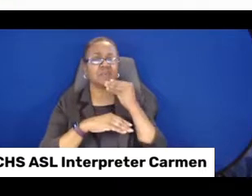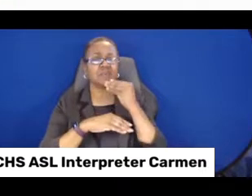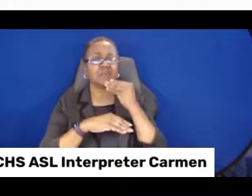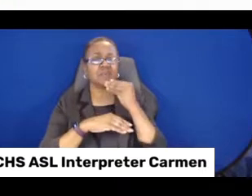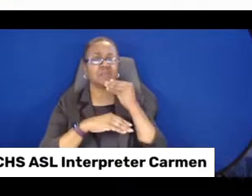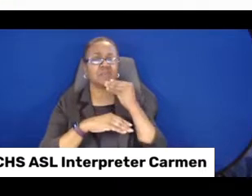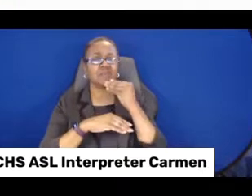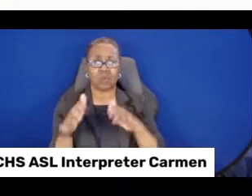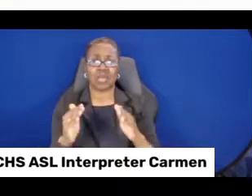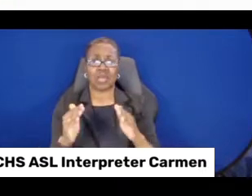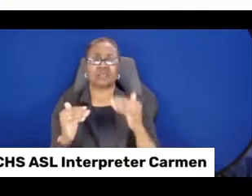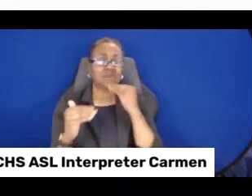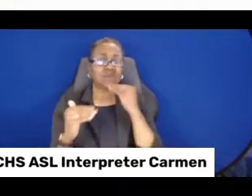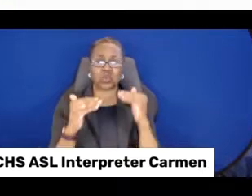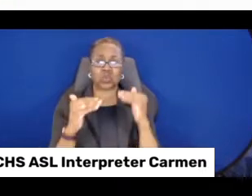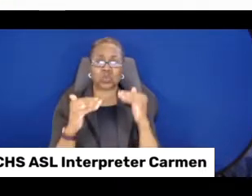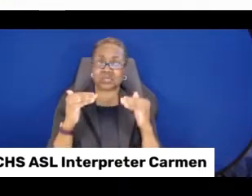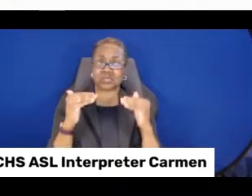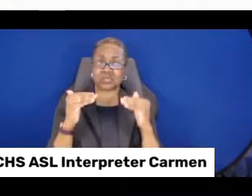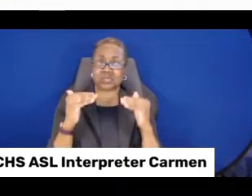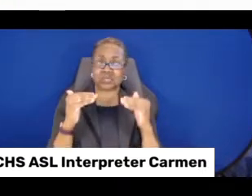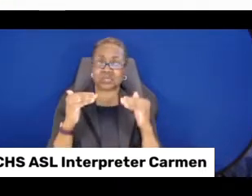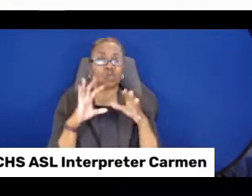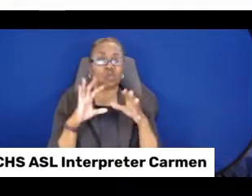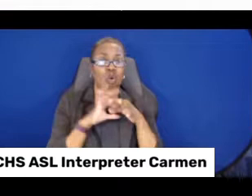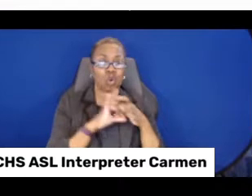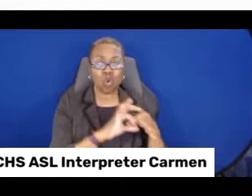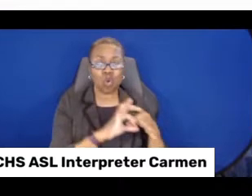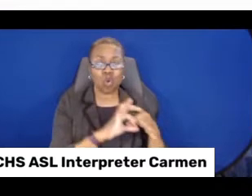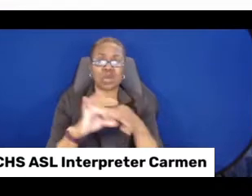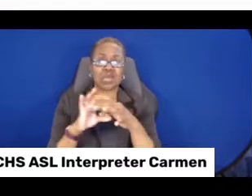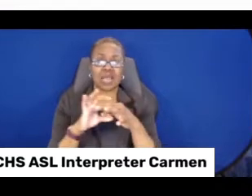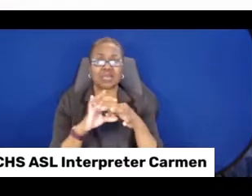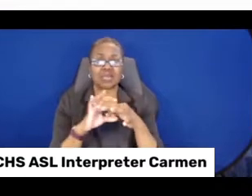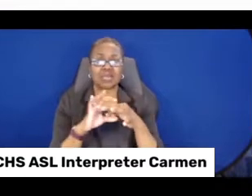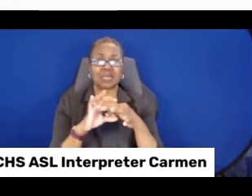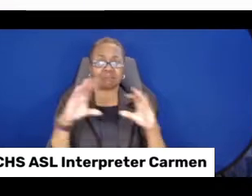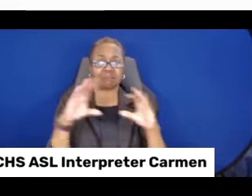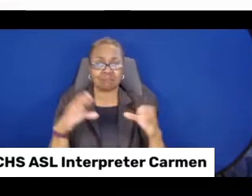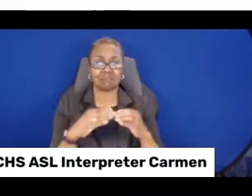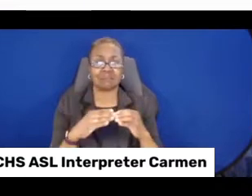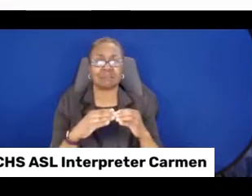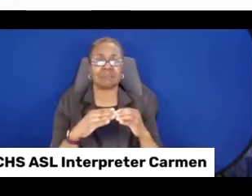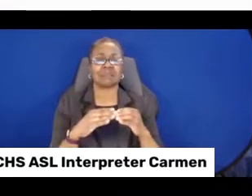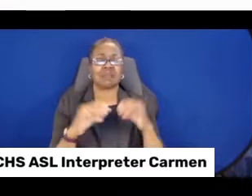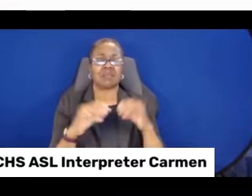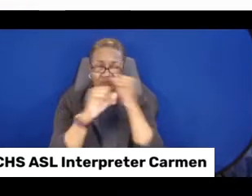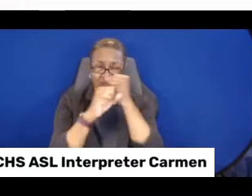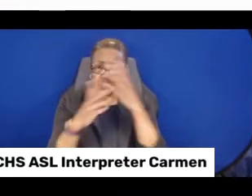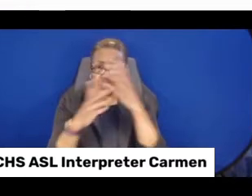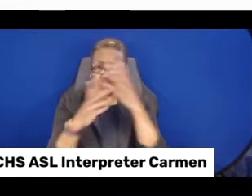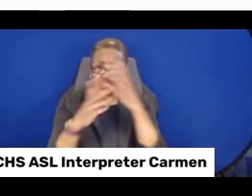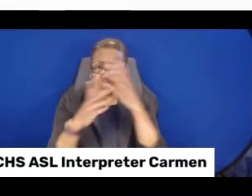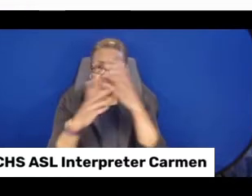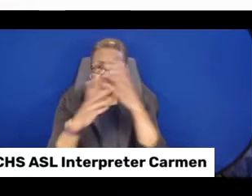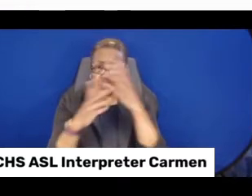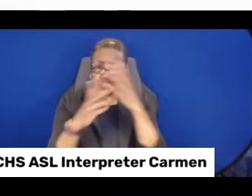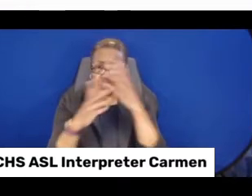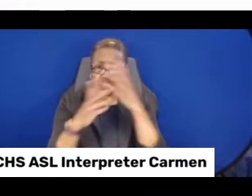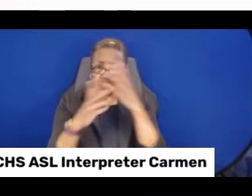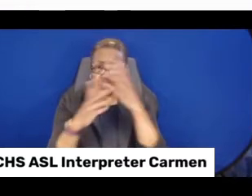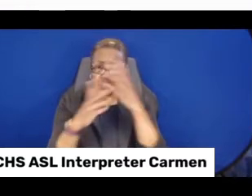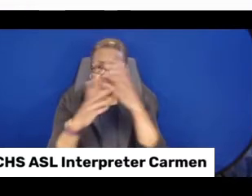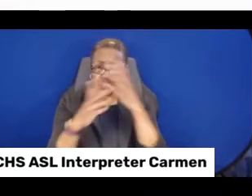coordinated, unified vision across all of those different spaces. And so where we're shifting towards now